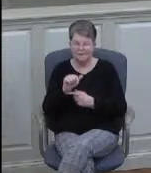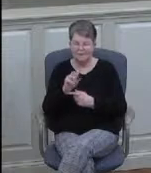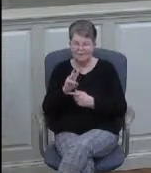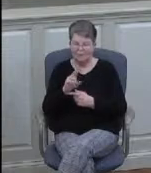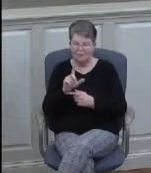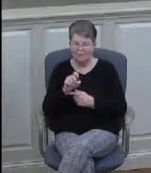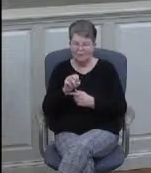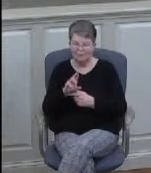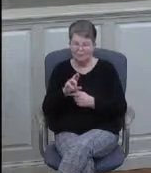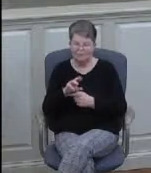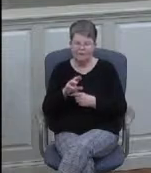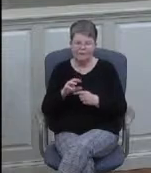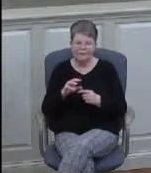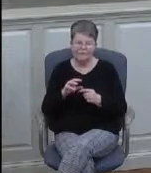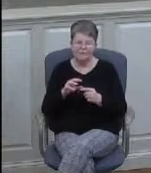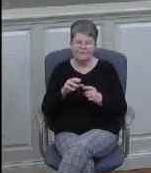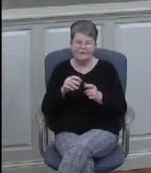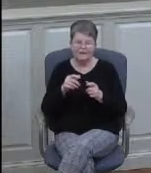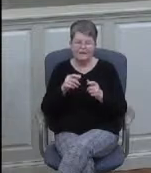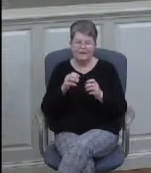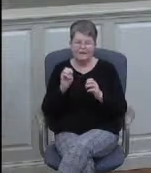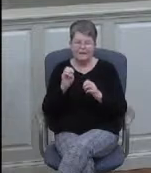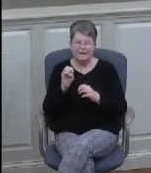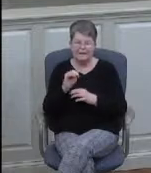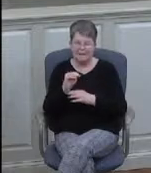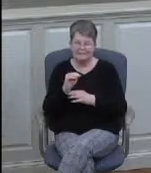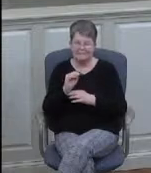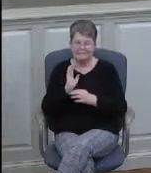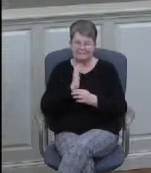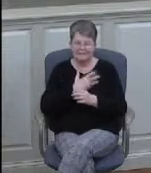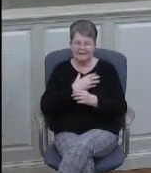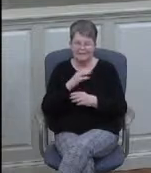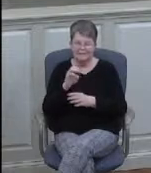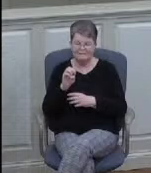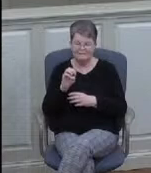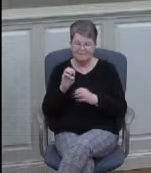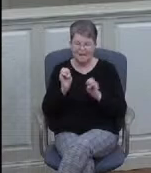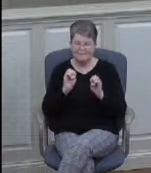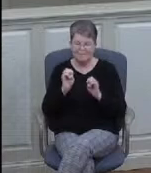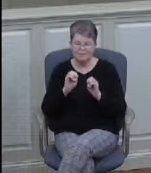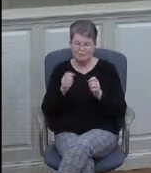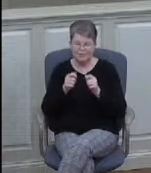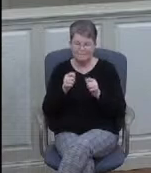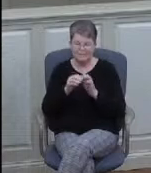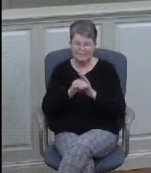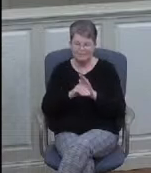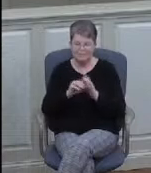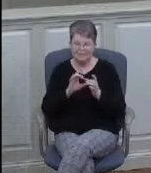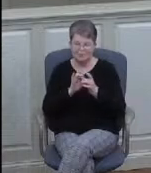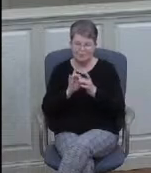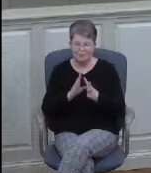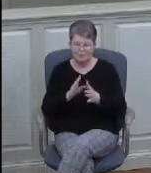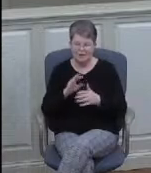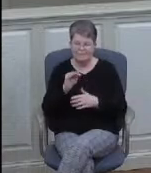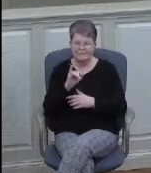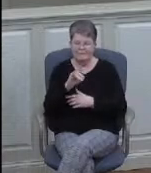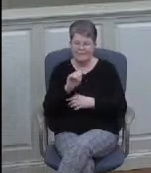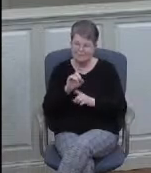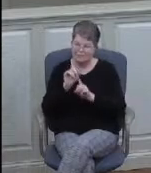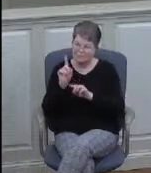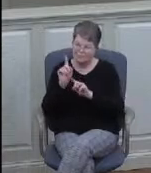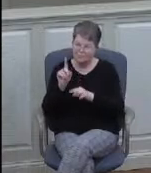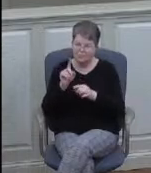Our emergency management coordinator. Yes. Mike was going to Lexington to get updates. Mike